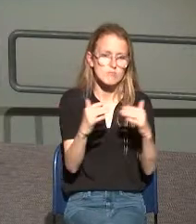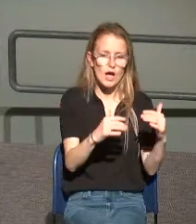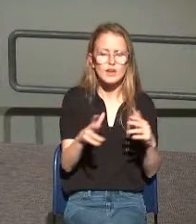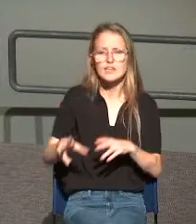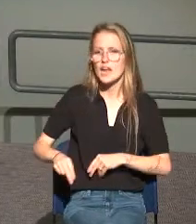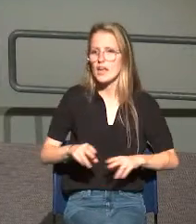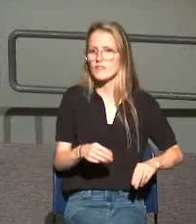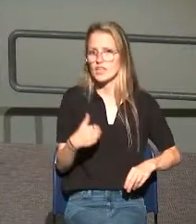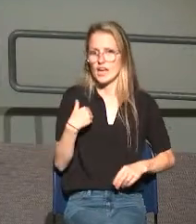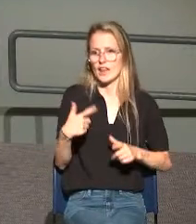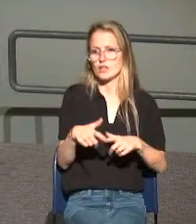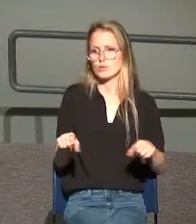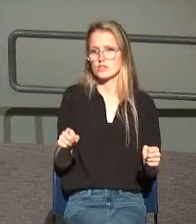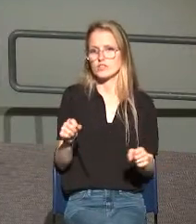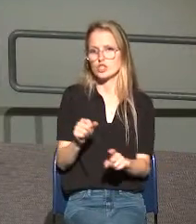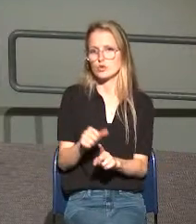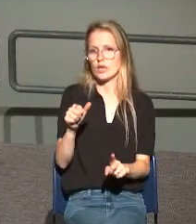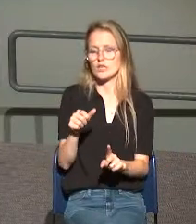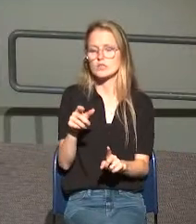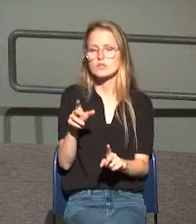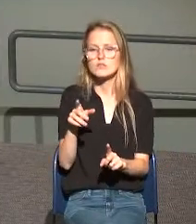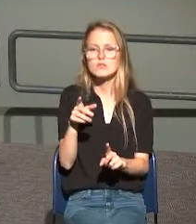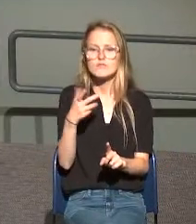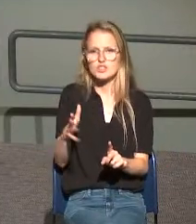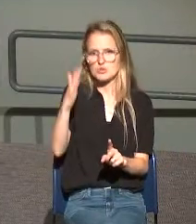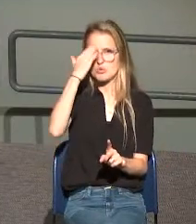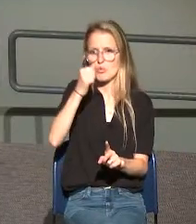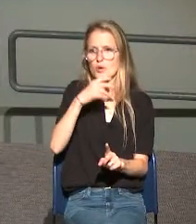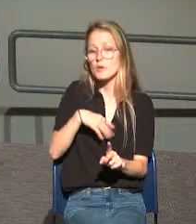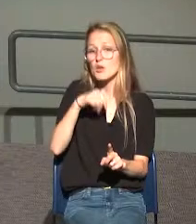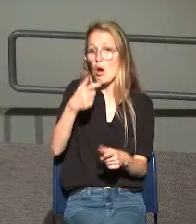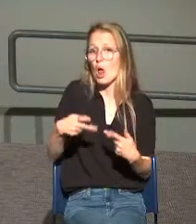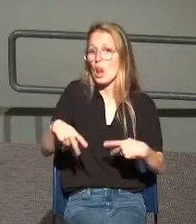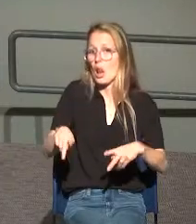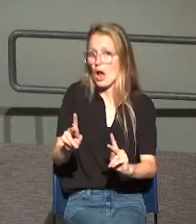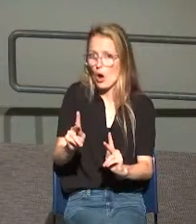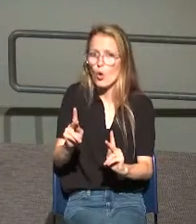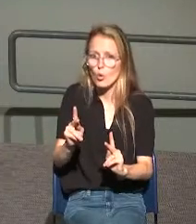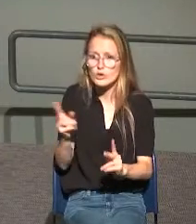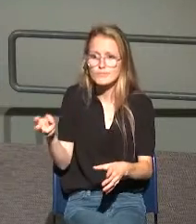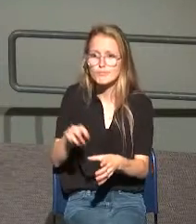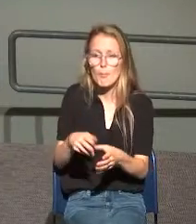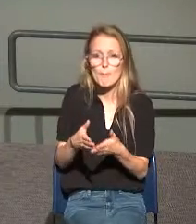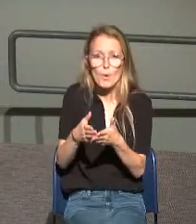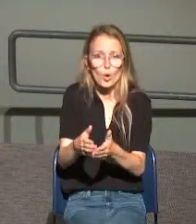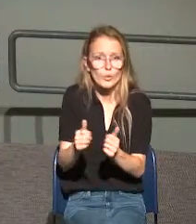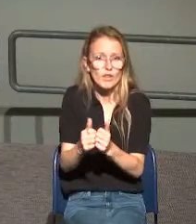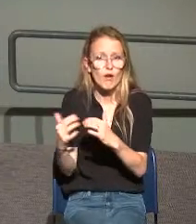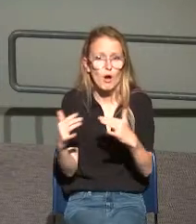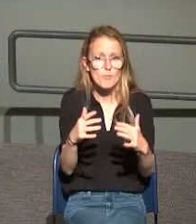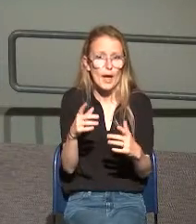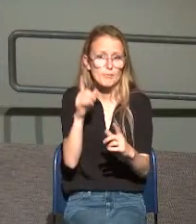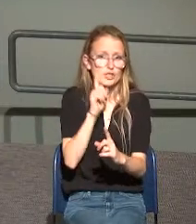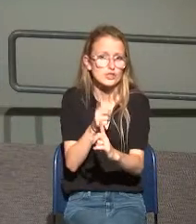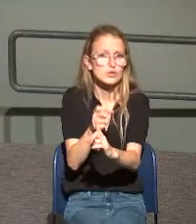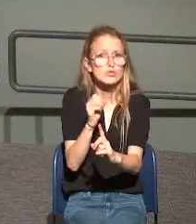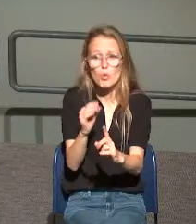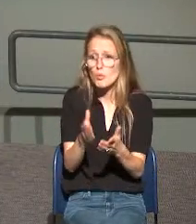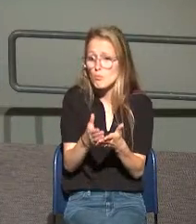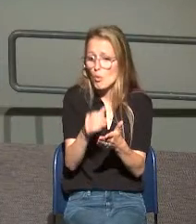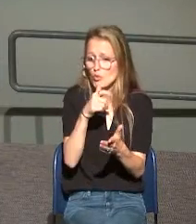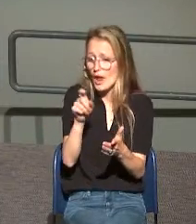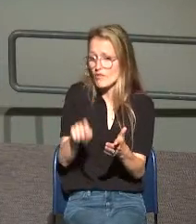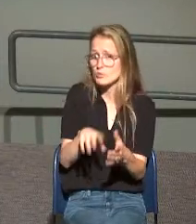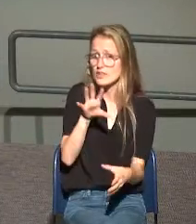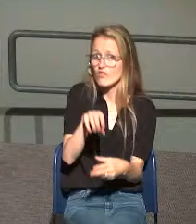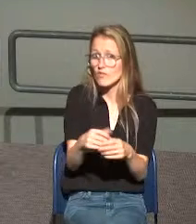this little linguistic trick they did, that women weren't allowed on ships that had a combat mission. So the ship didn't have to be engaged in combat